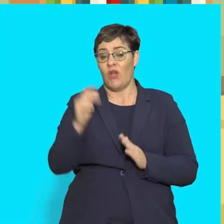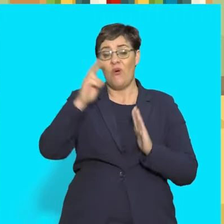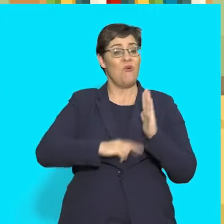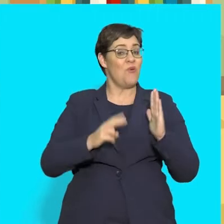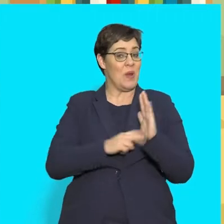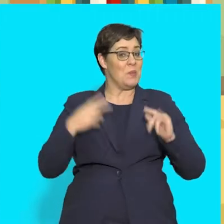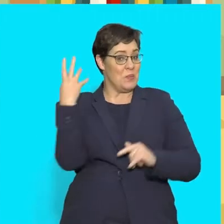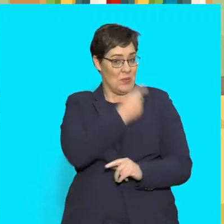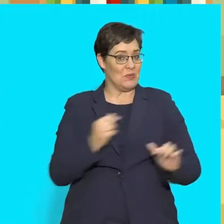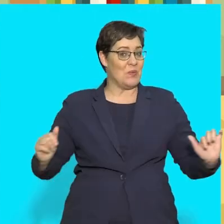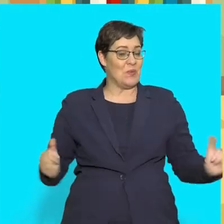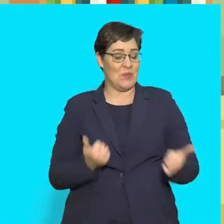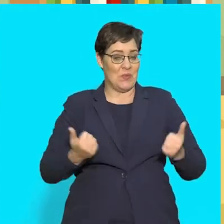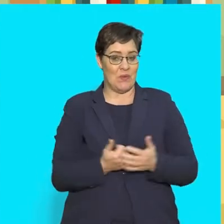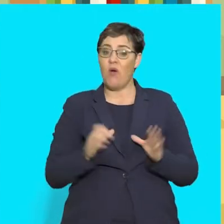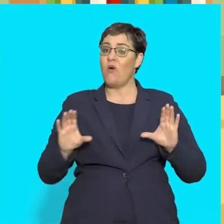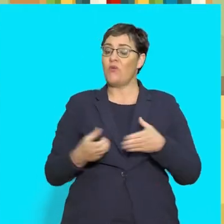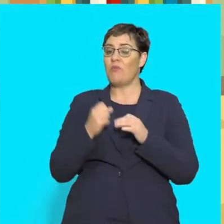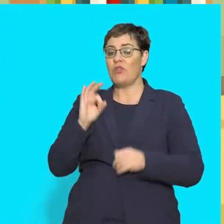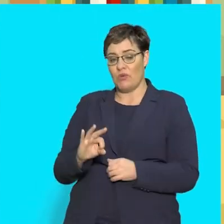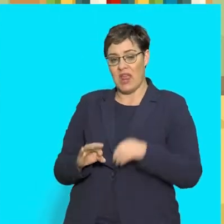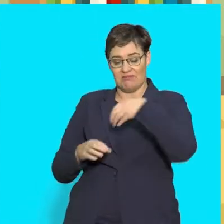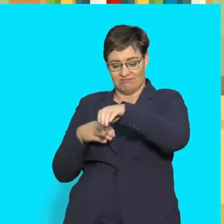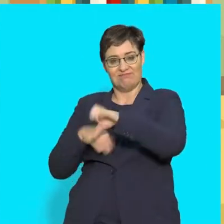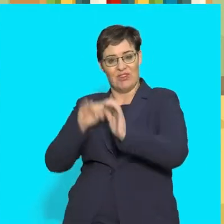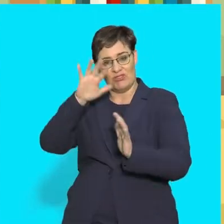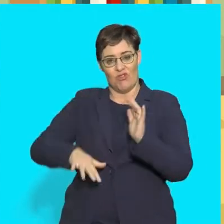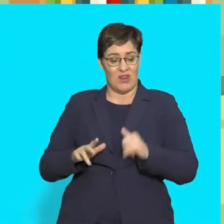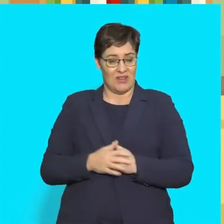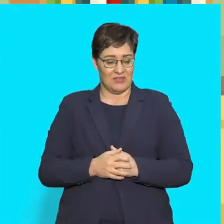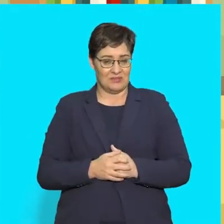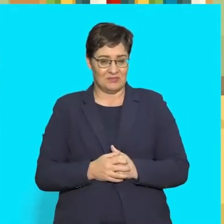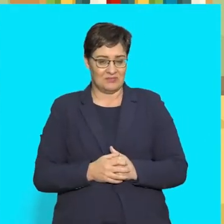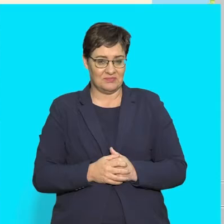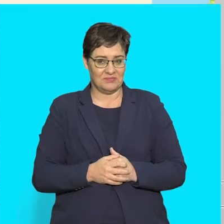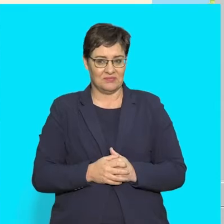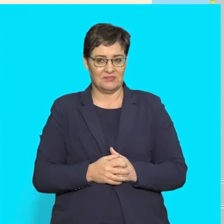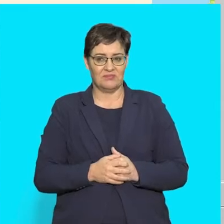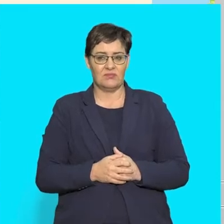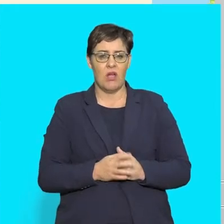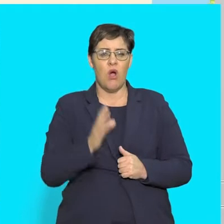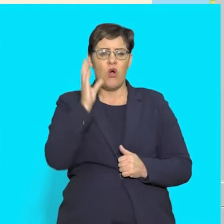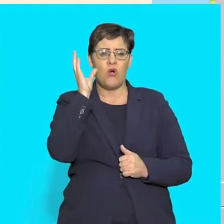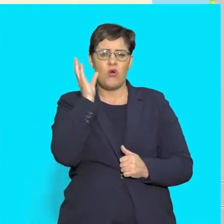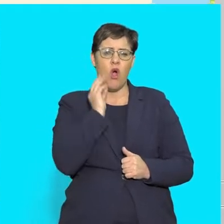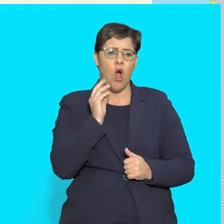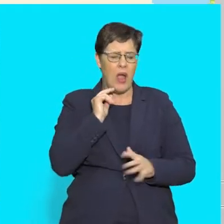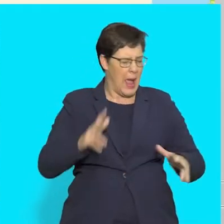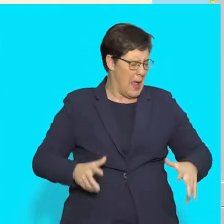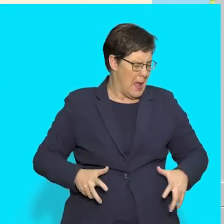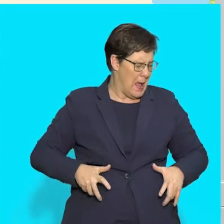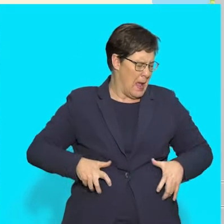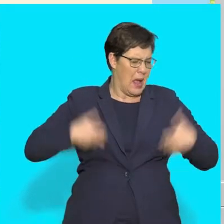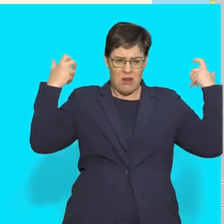You read that beautifully. Now Group 3 will read the rest of the story. Gogo was very